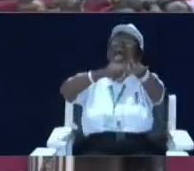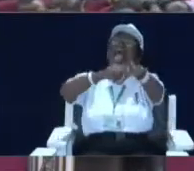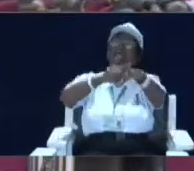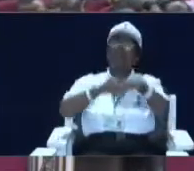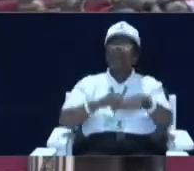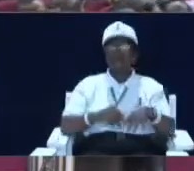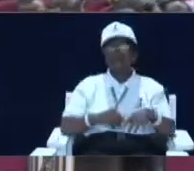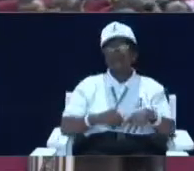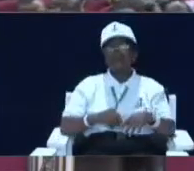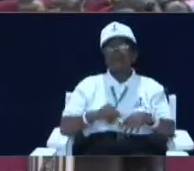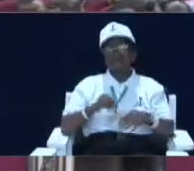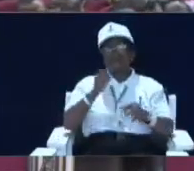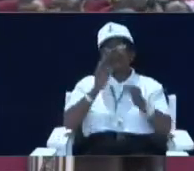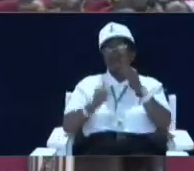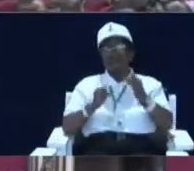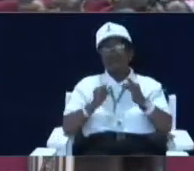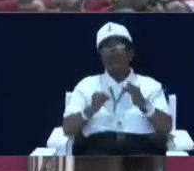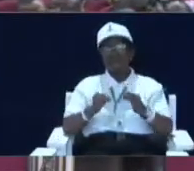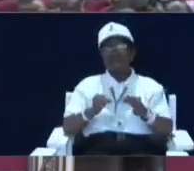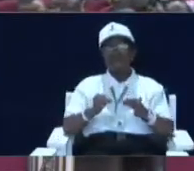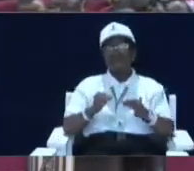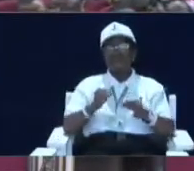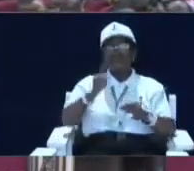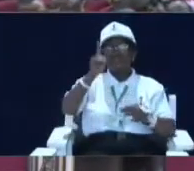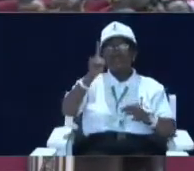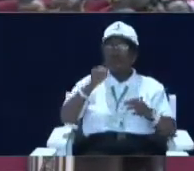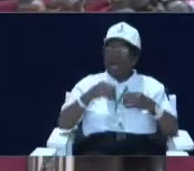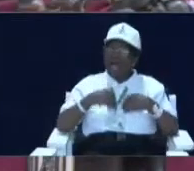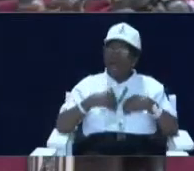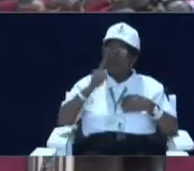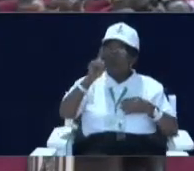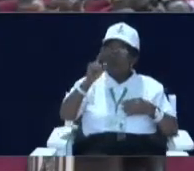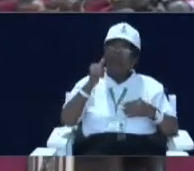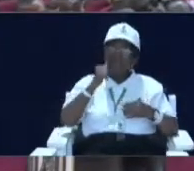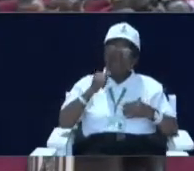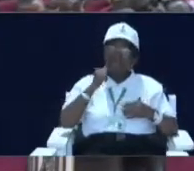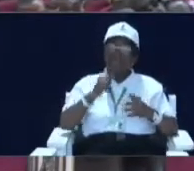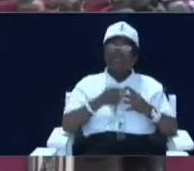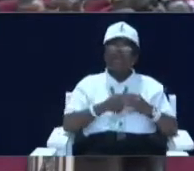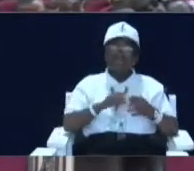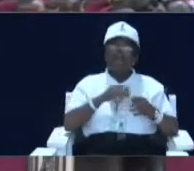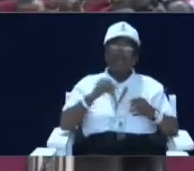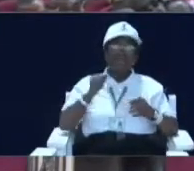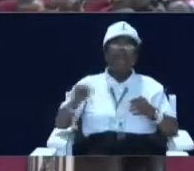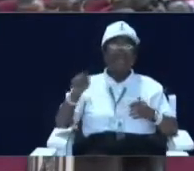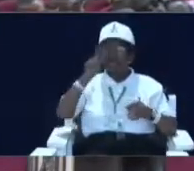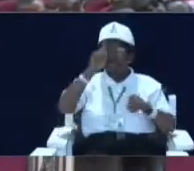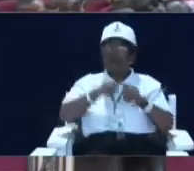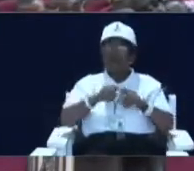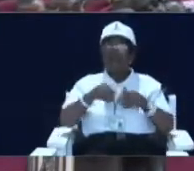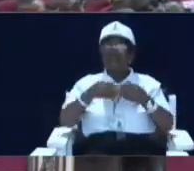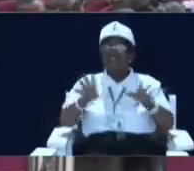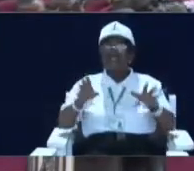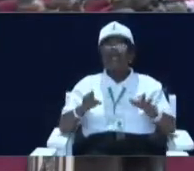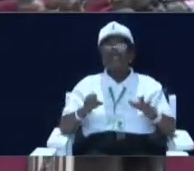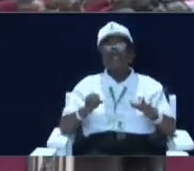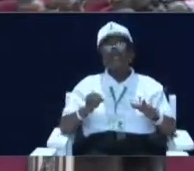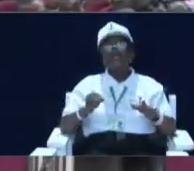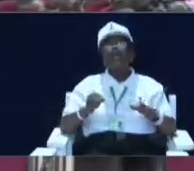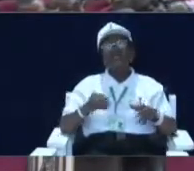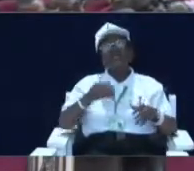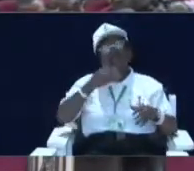If you choose, you could have one lady start and then a brother finish, or vice versa.